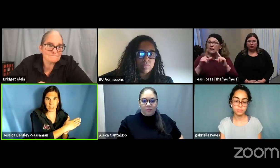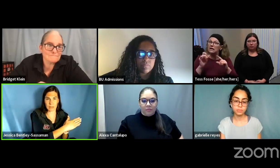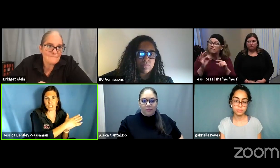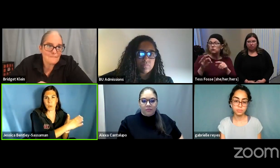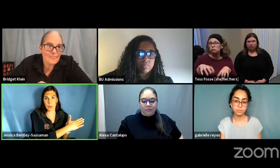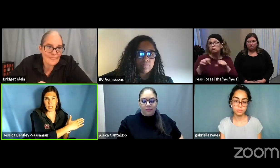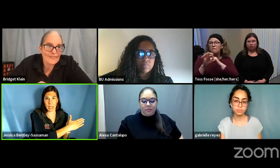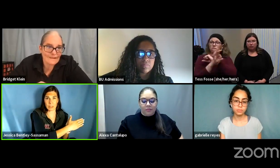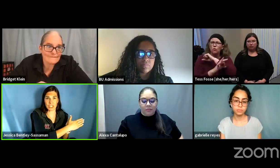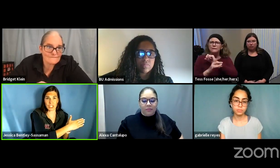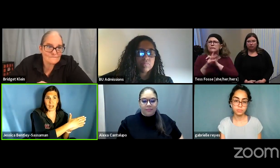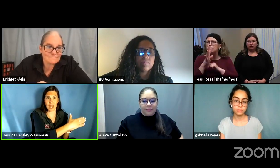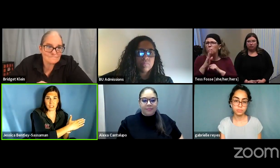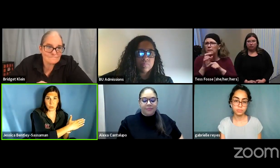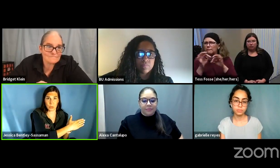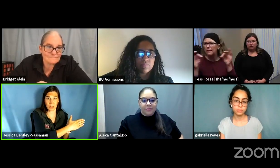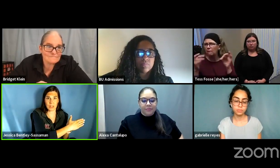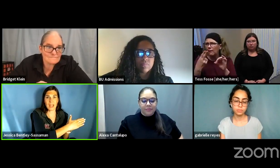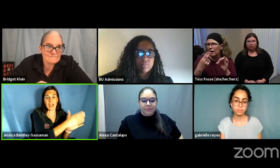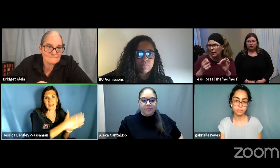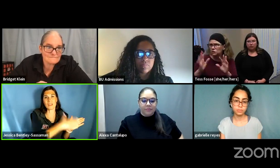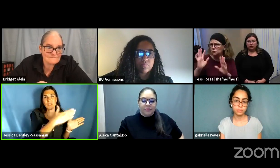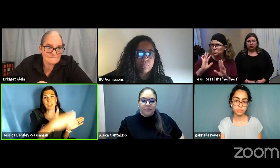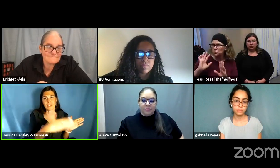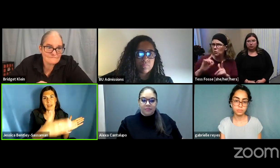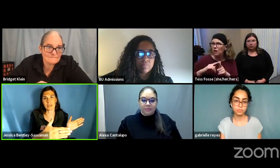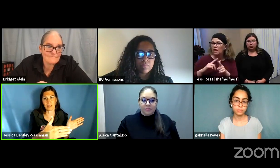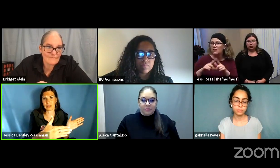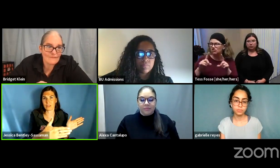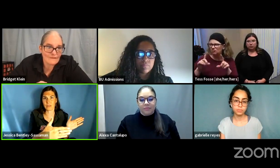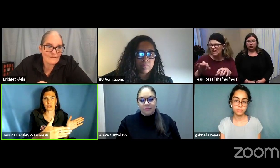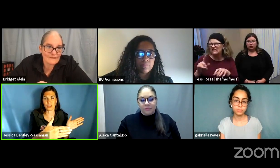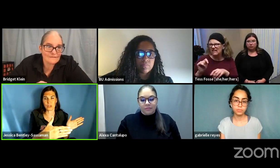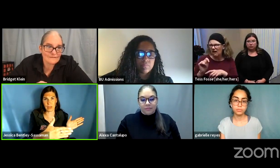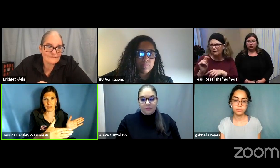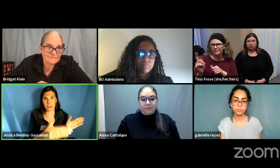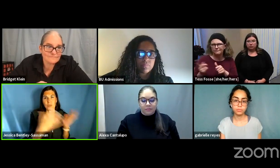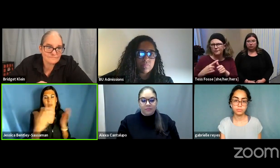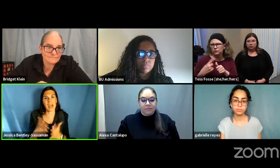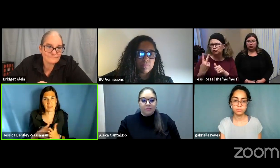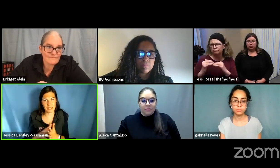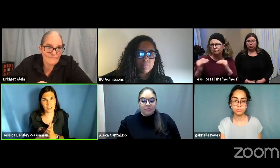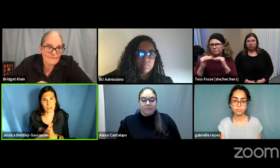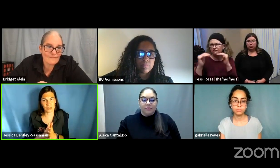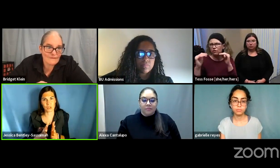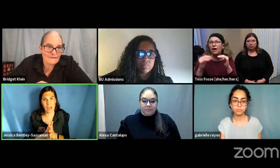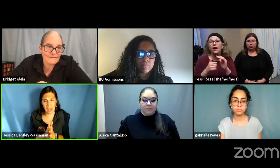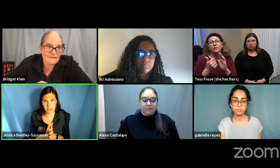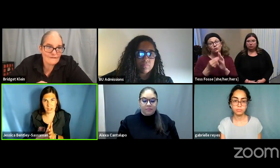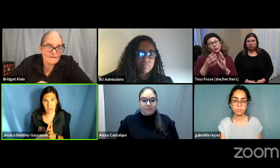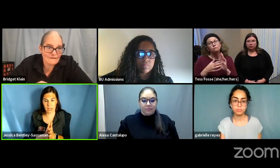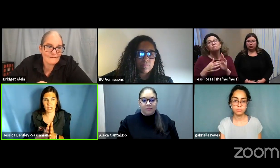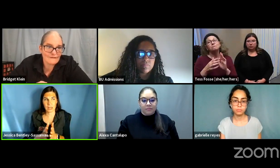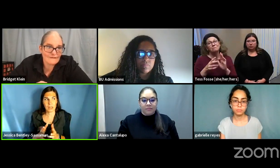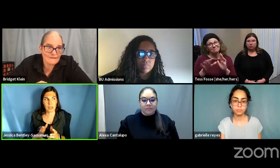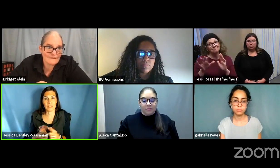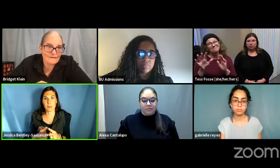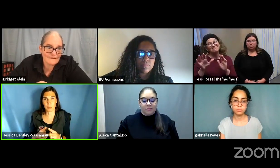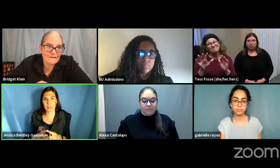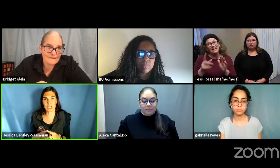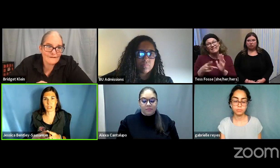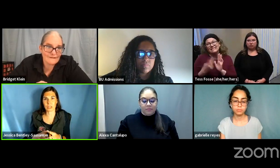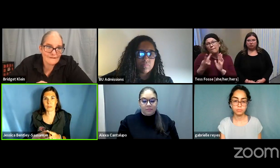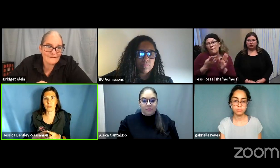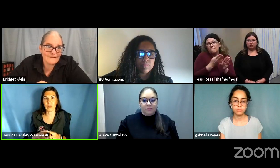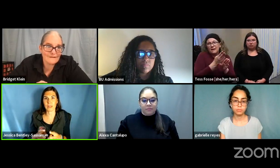foreign language, a spoken language in high school, and then you test out of like the first 2 levels, we have had students who have done a